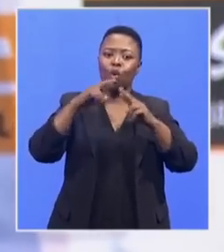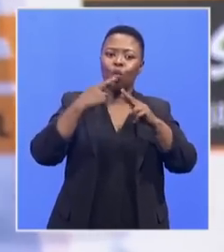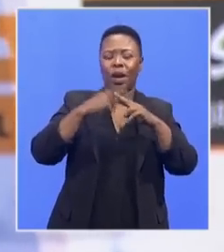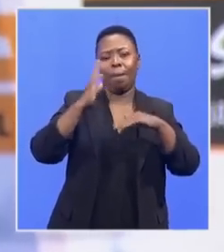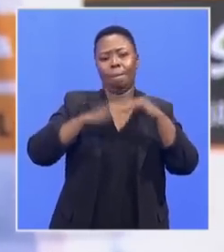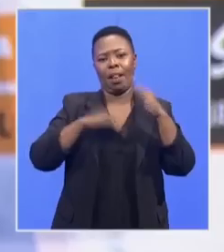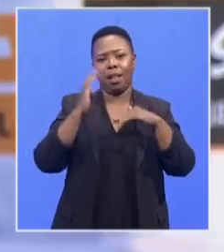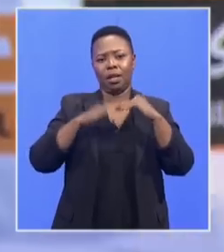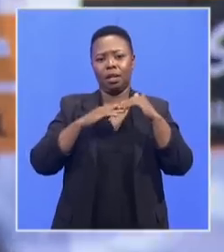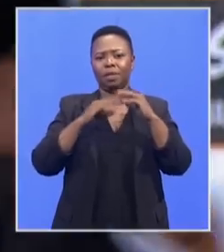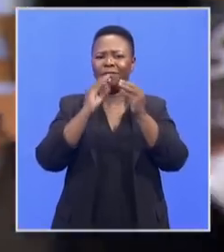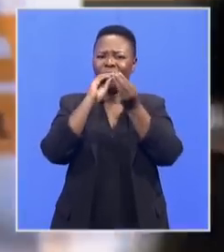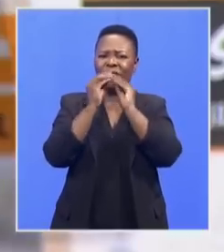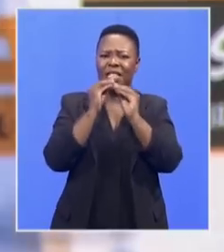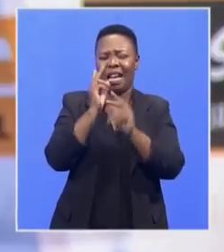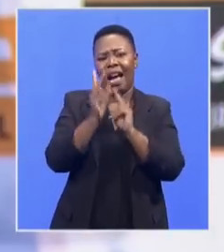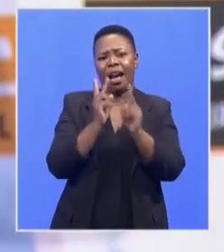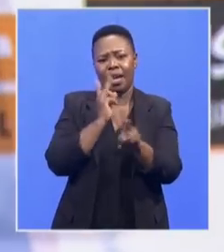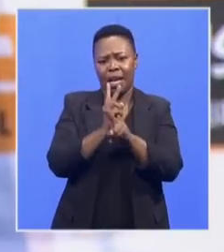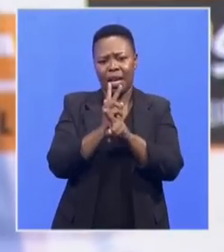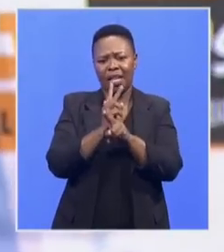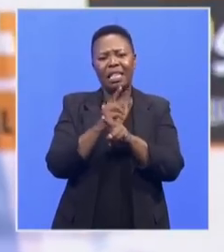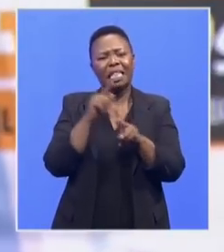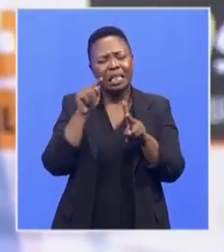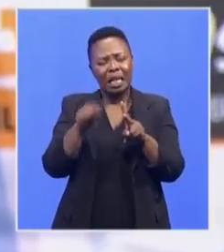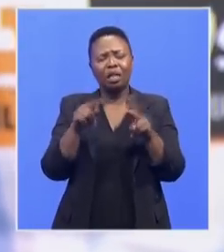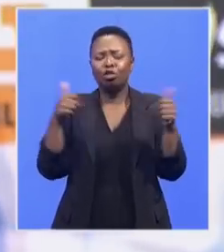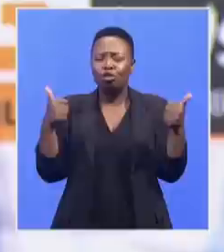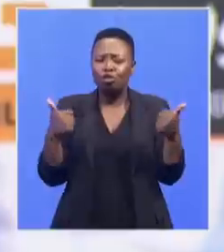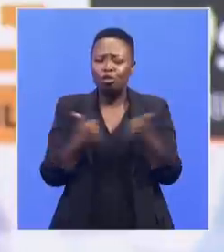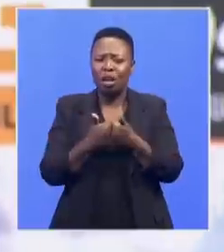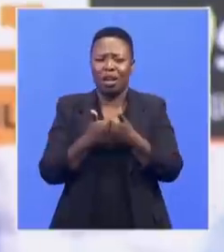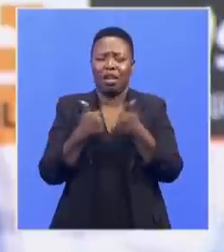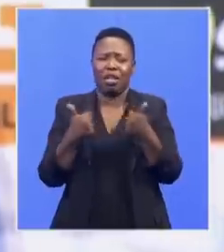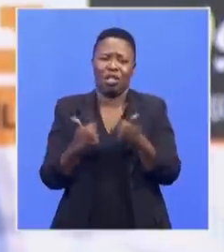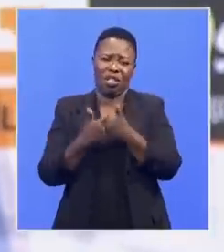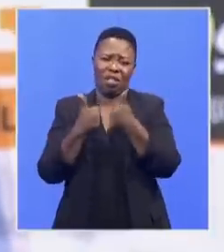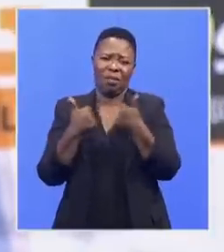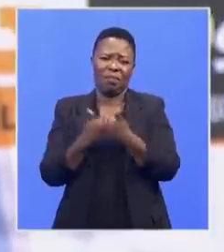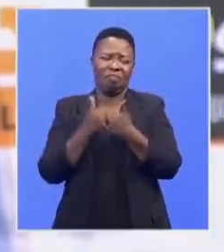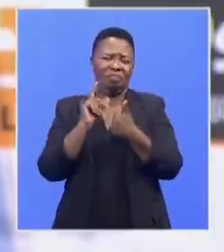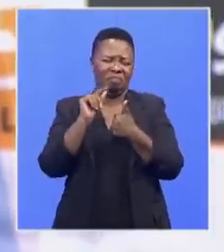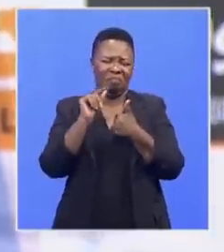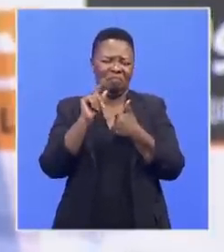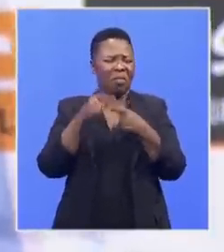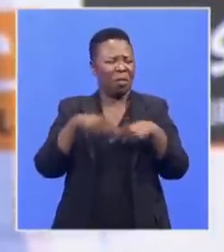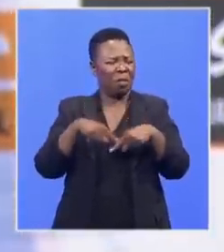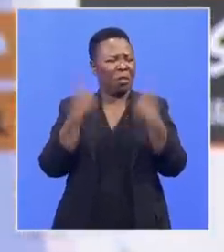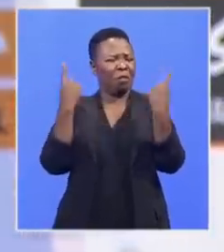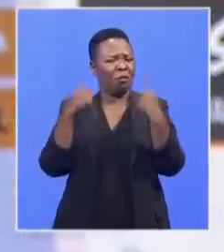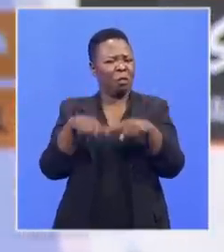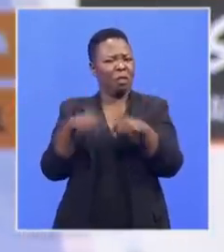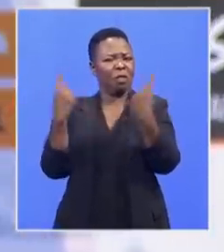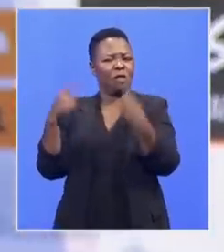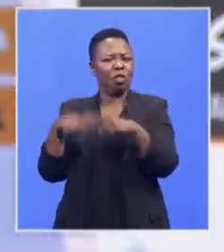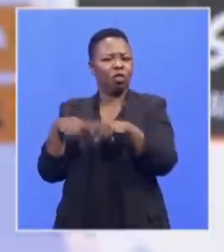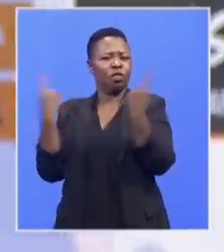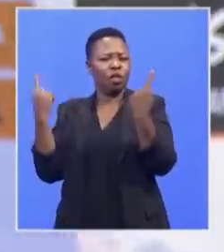challenges that are far different to those that were experienced in the earliest days of